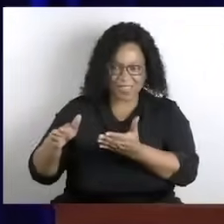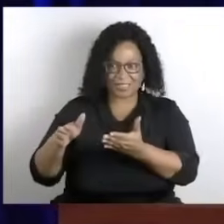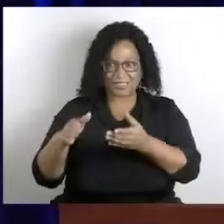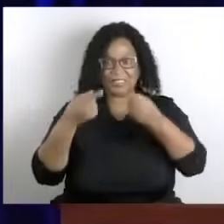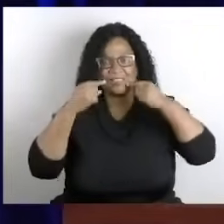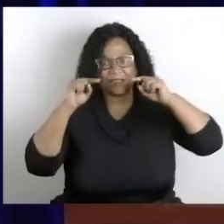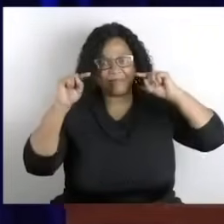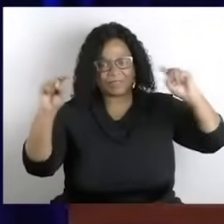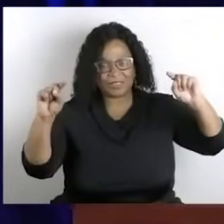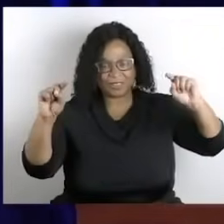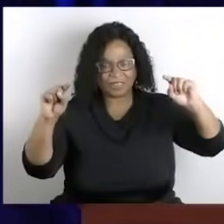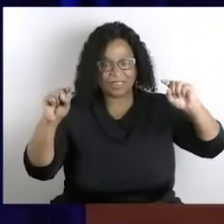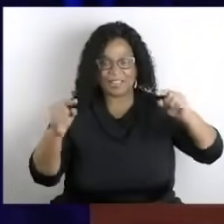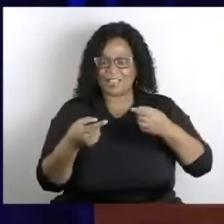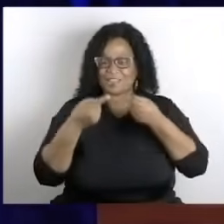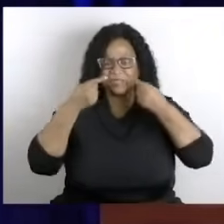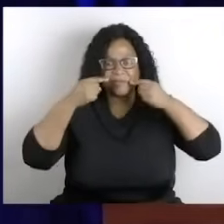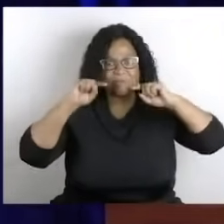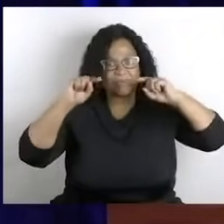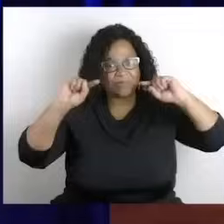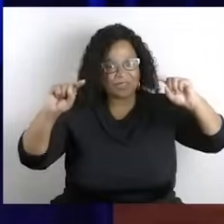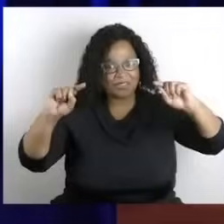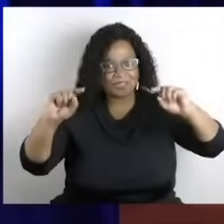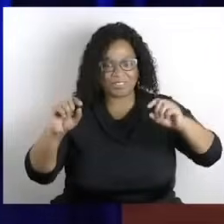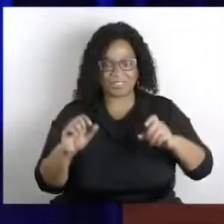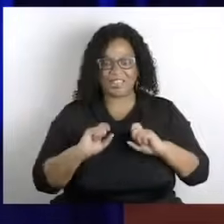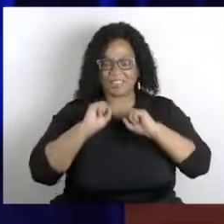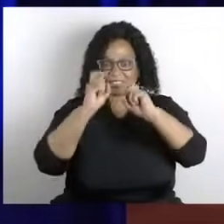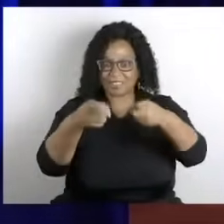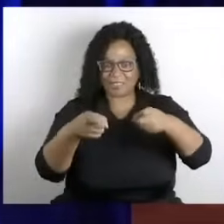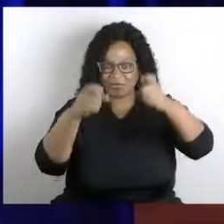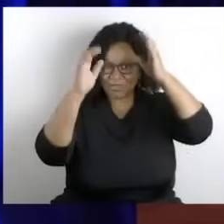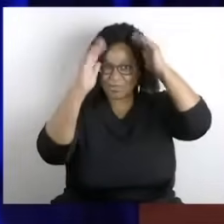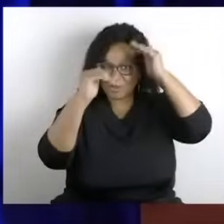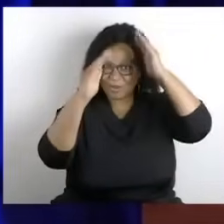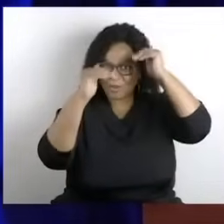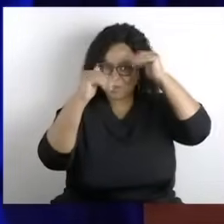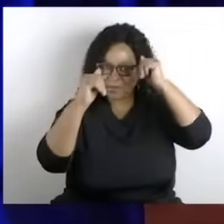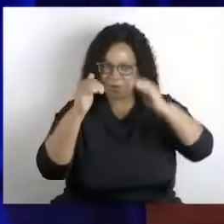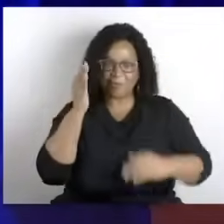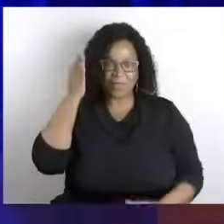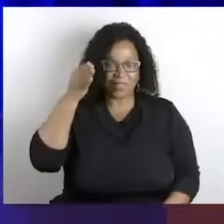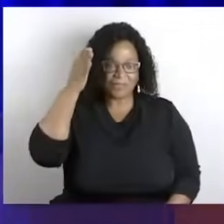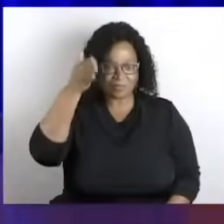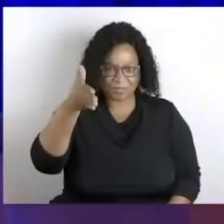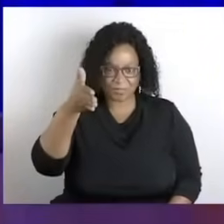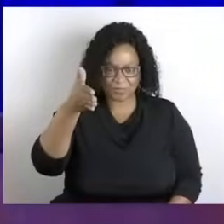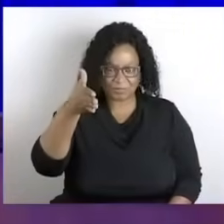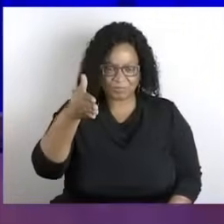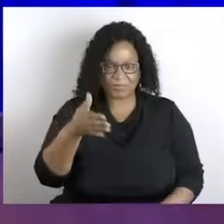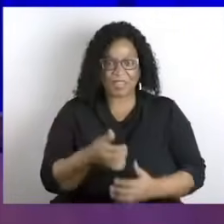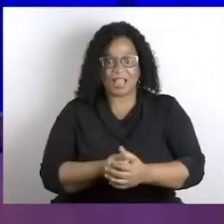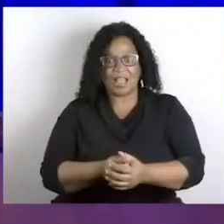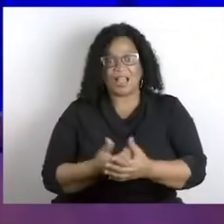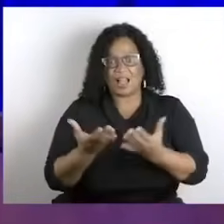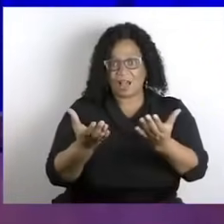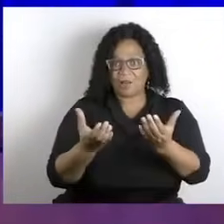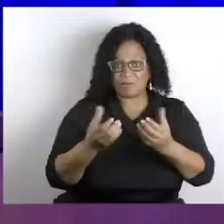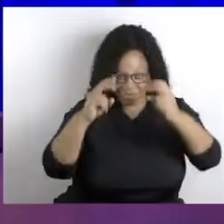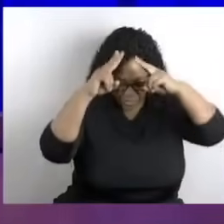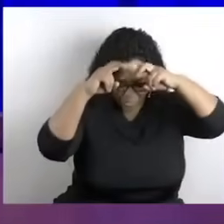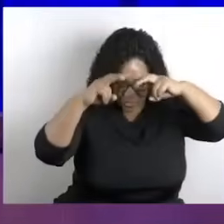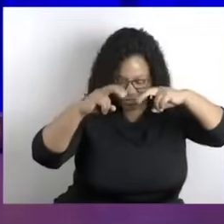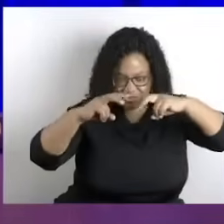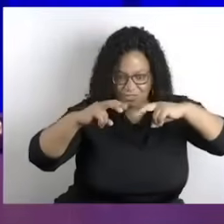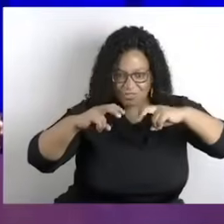those plans are to prosper you, not to harm you, to give you hope and a future. May I please seek to unpack this text for just a few minutes,